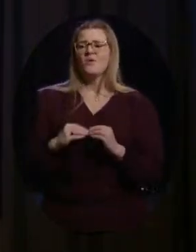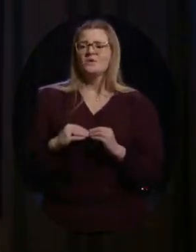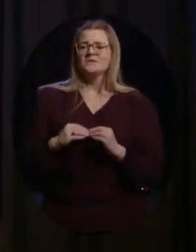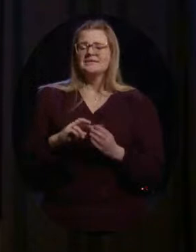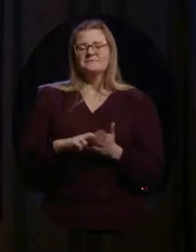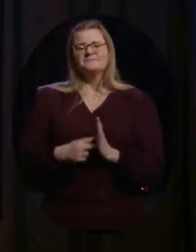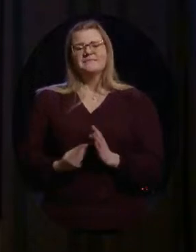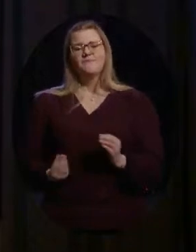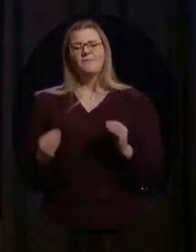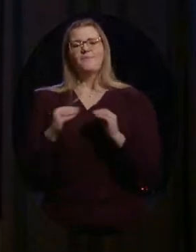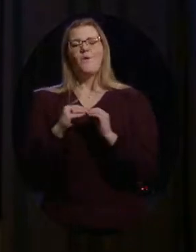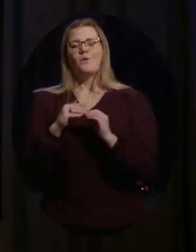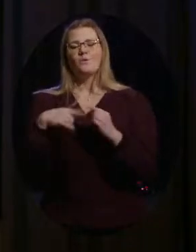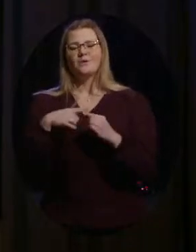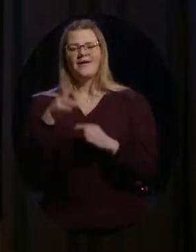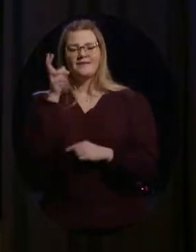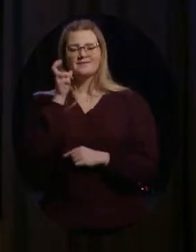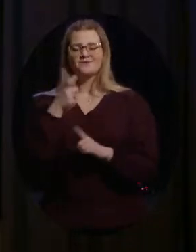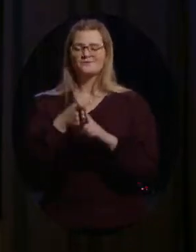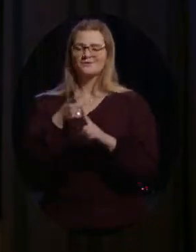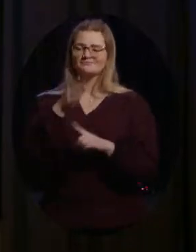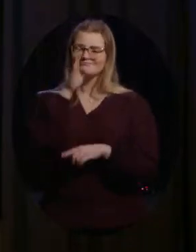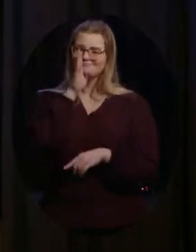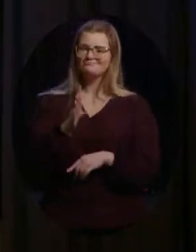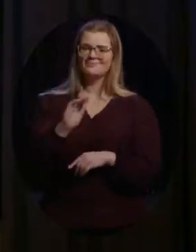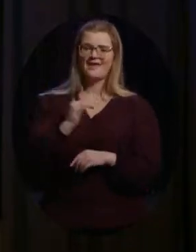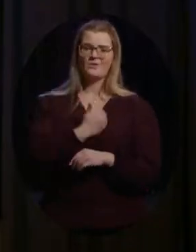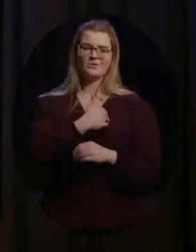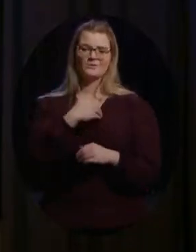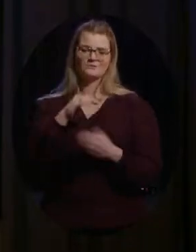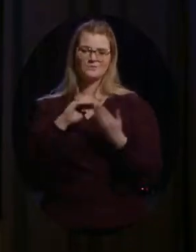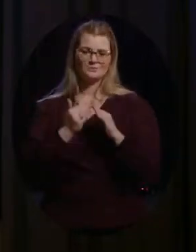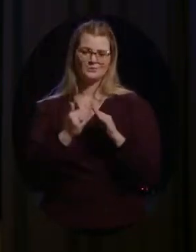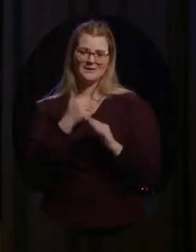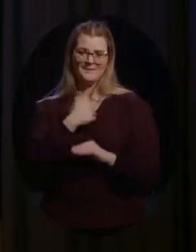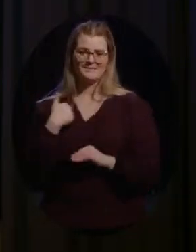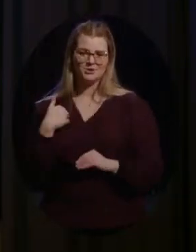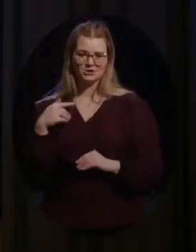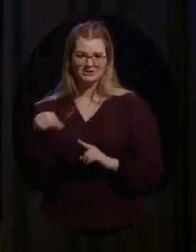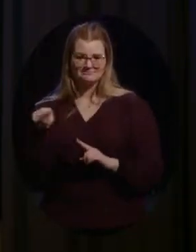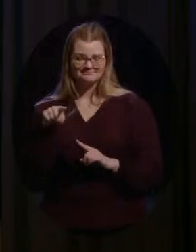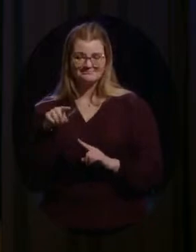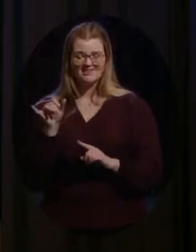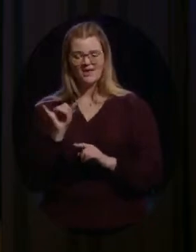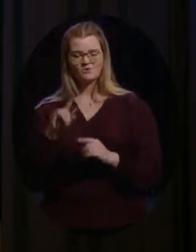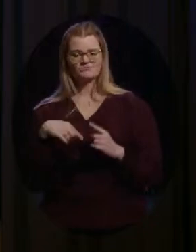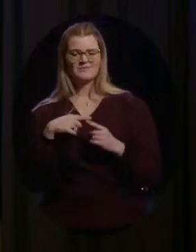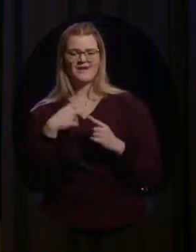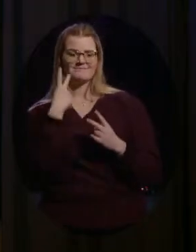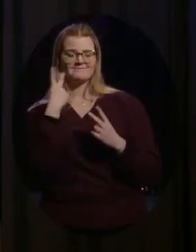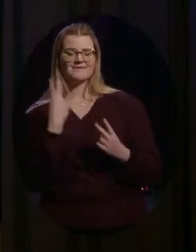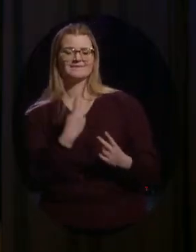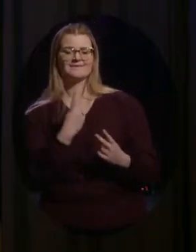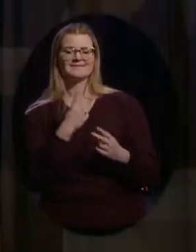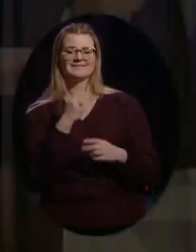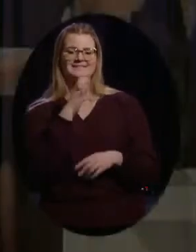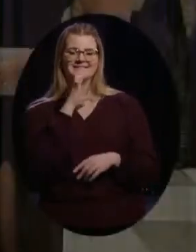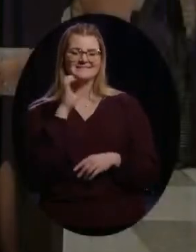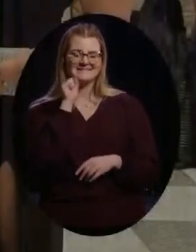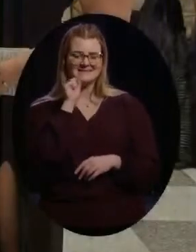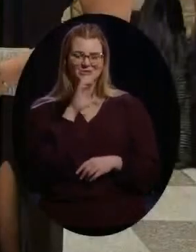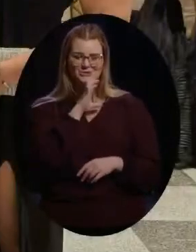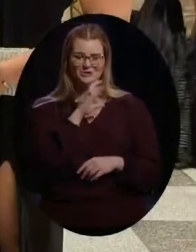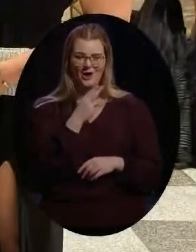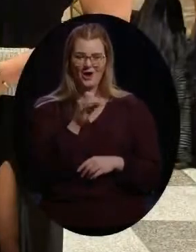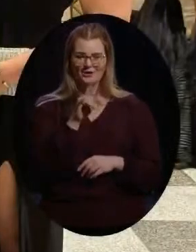it means even more to me when I hear it directly from our community members. Like when I visited the senior holly ball for the first time since the